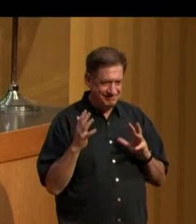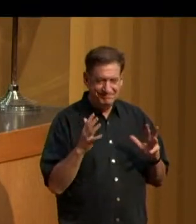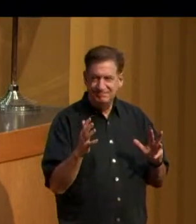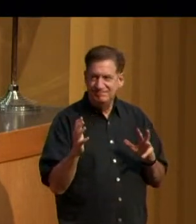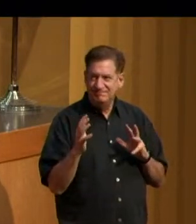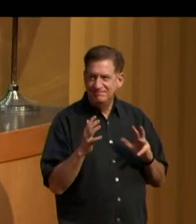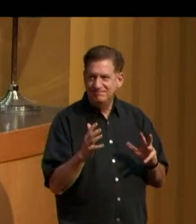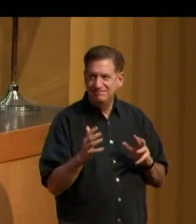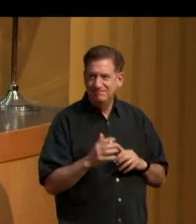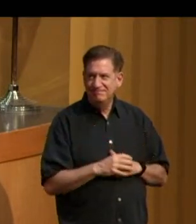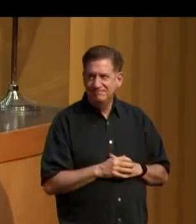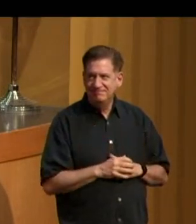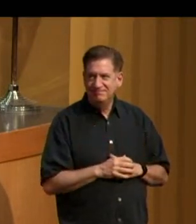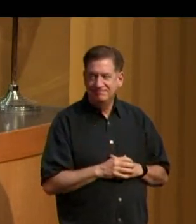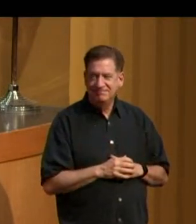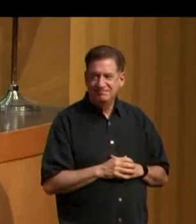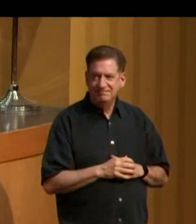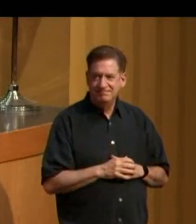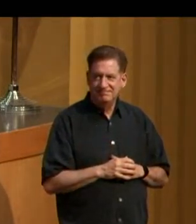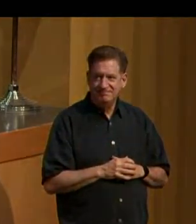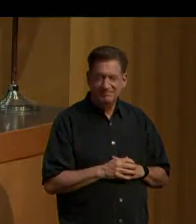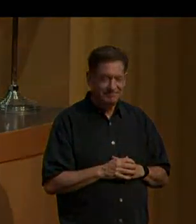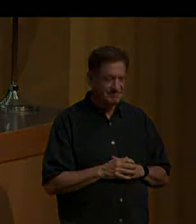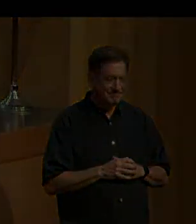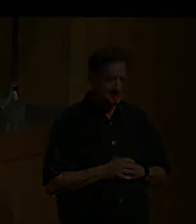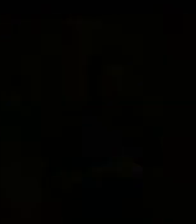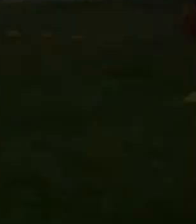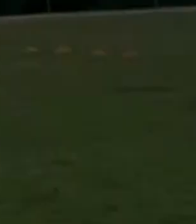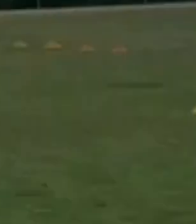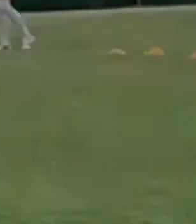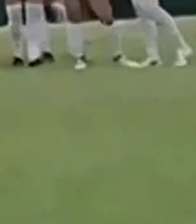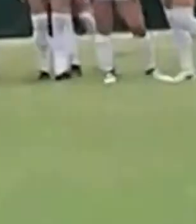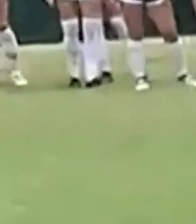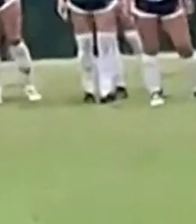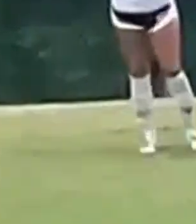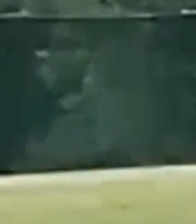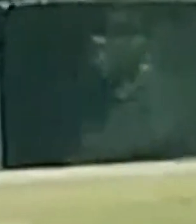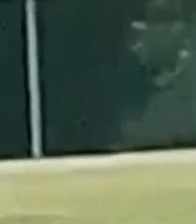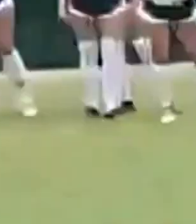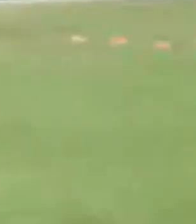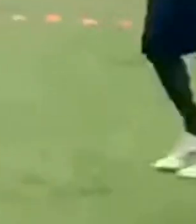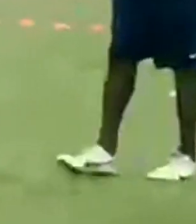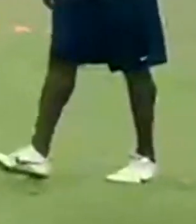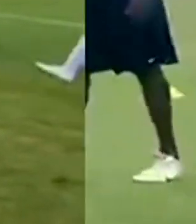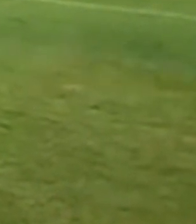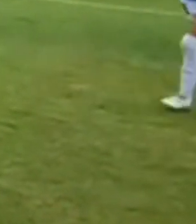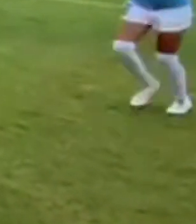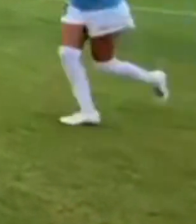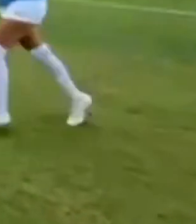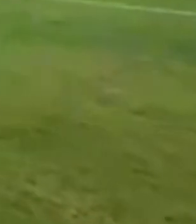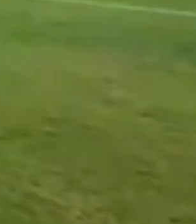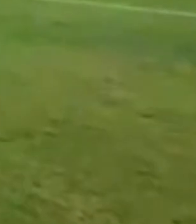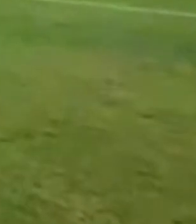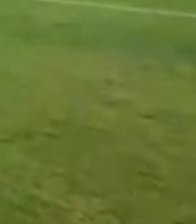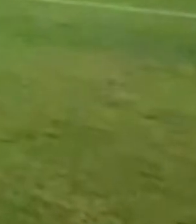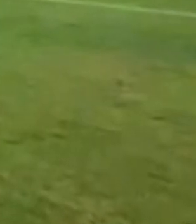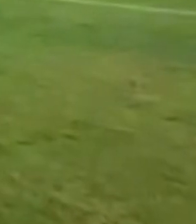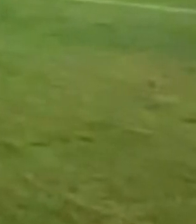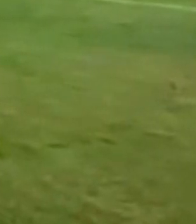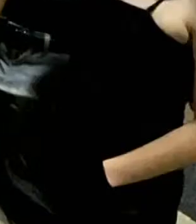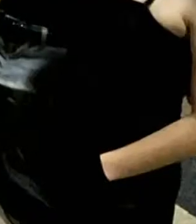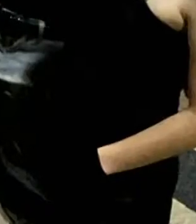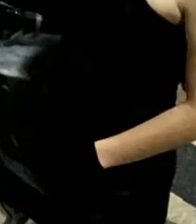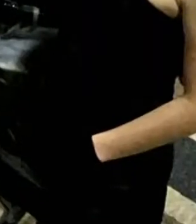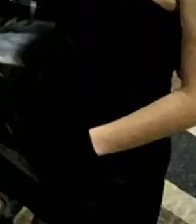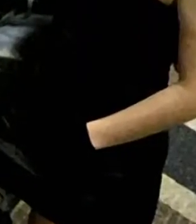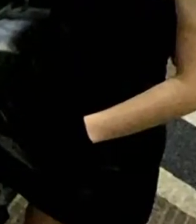Beanie a champion, Bounty a champion, Marshall is a champion, Bundy is a champion, Pollard is a champion, Lara is a champion, Gale is a champion.